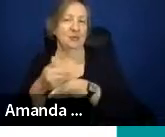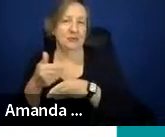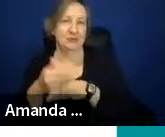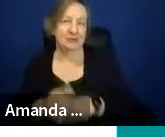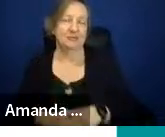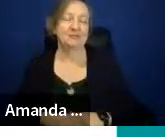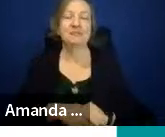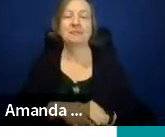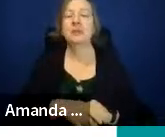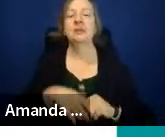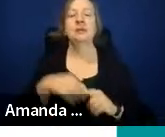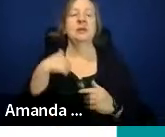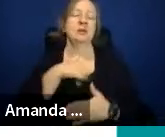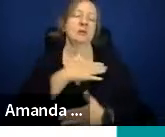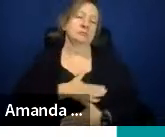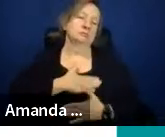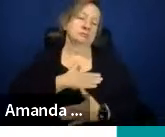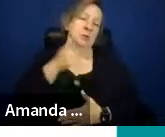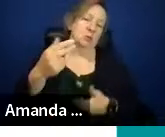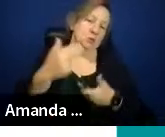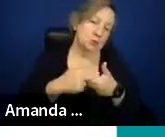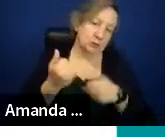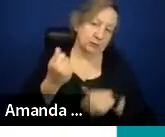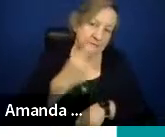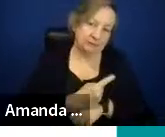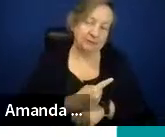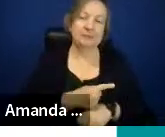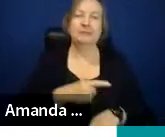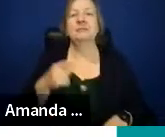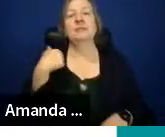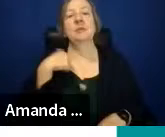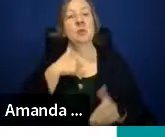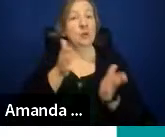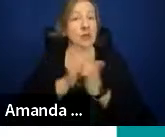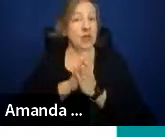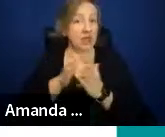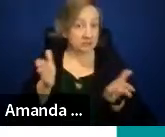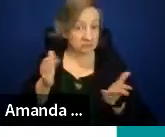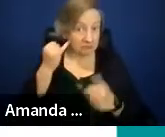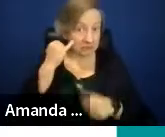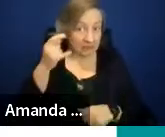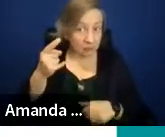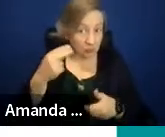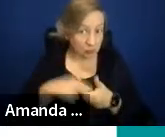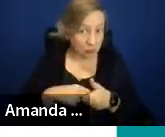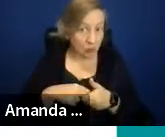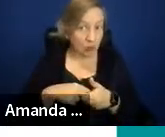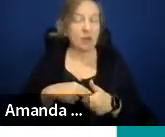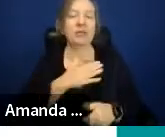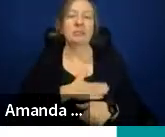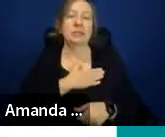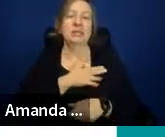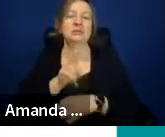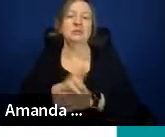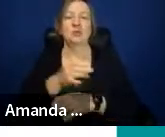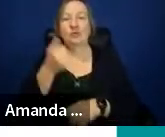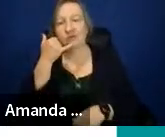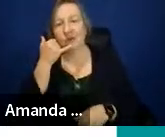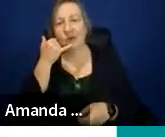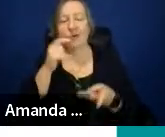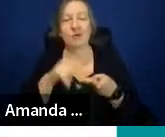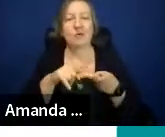We appreciate you joining today. We'd ask that if you are joining to please do so by either phone